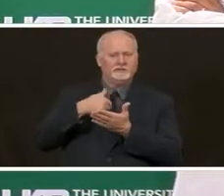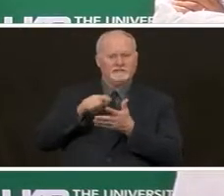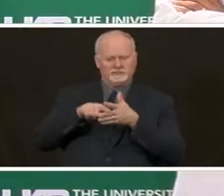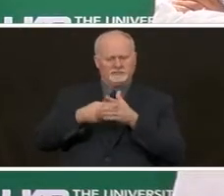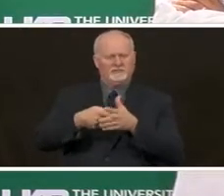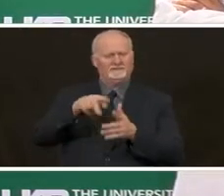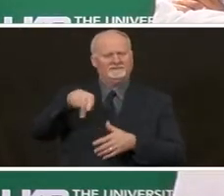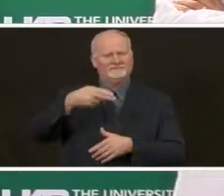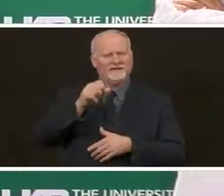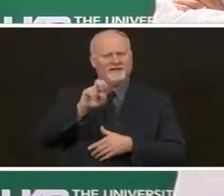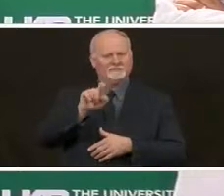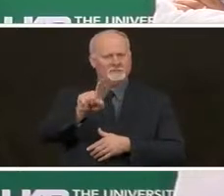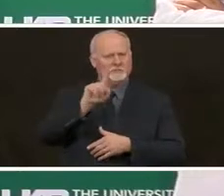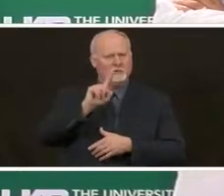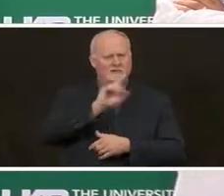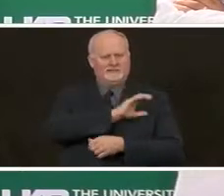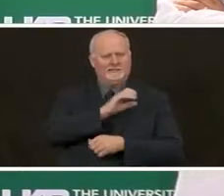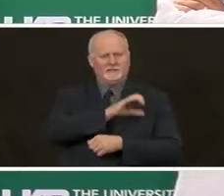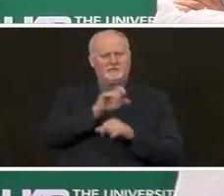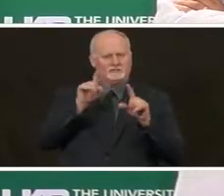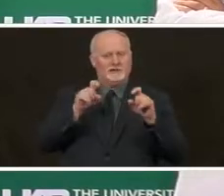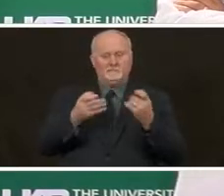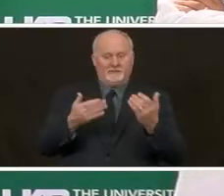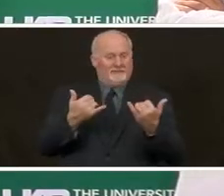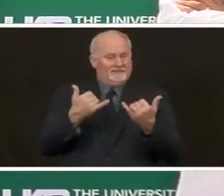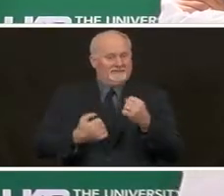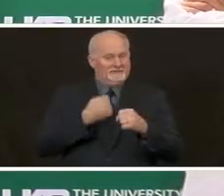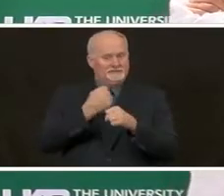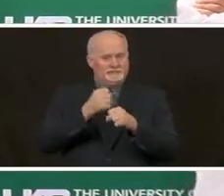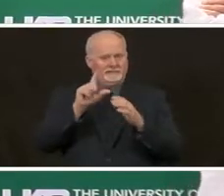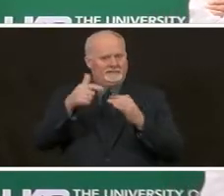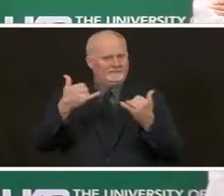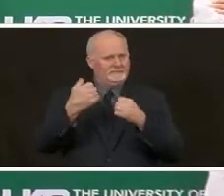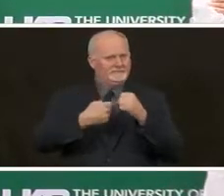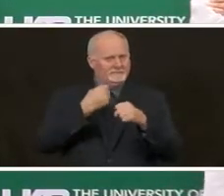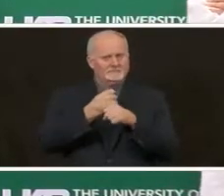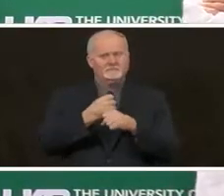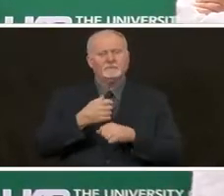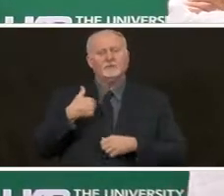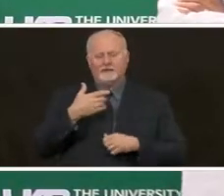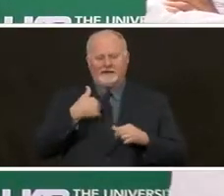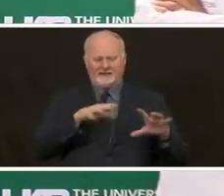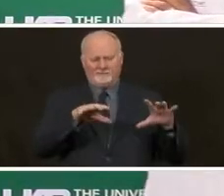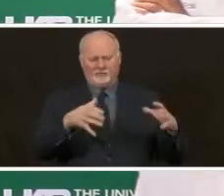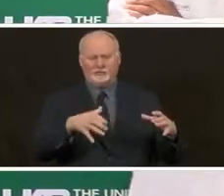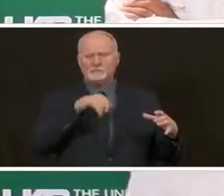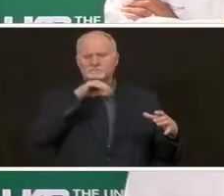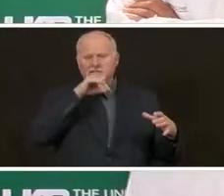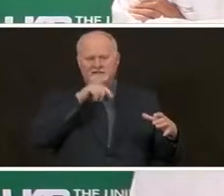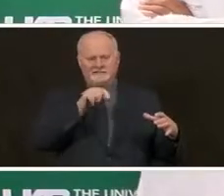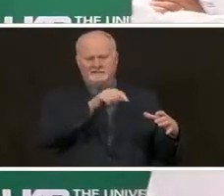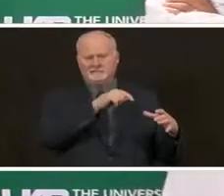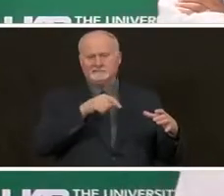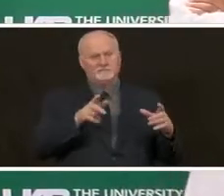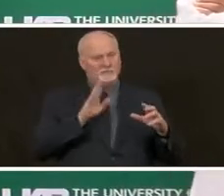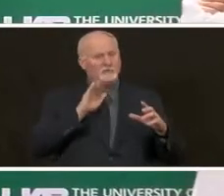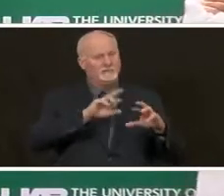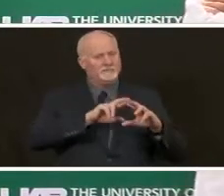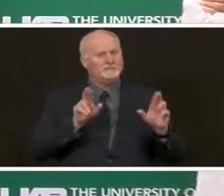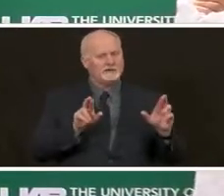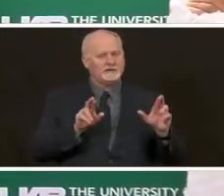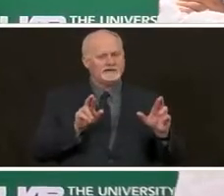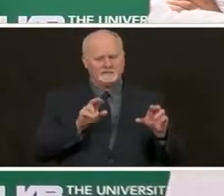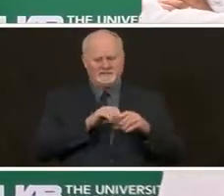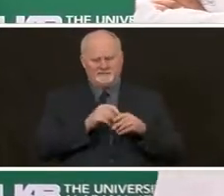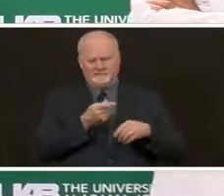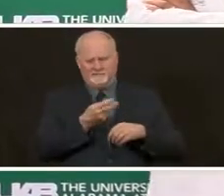a phase 1 clinical trial later this year. We do have a herd of pigs that will be ready in the